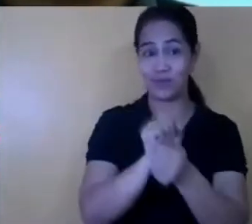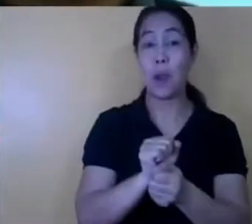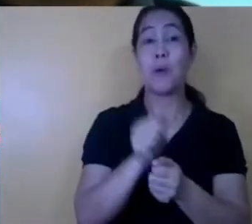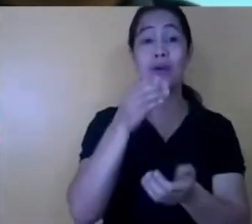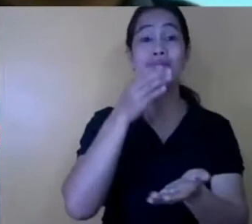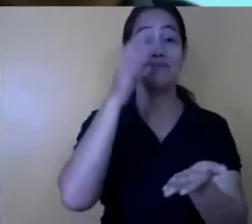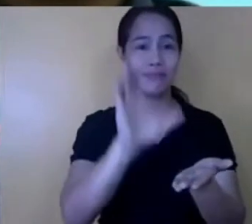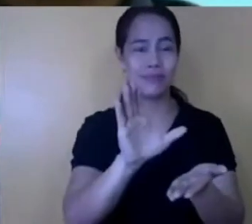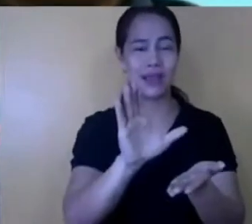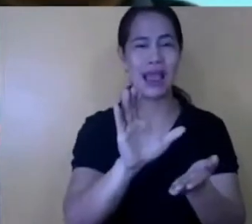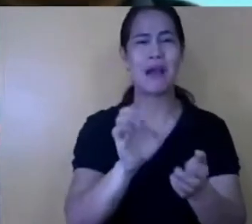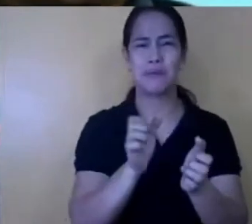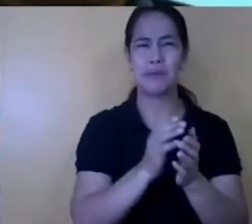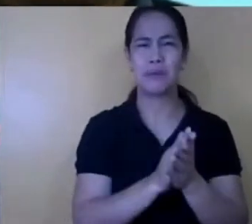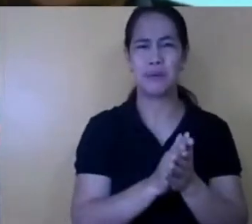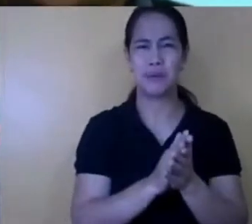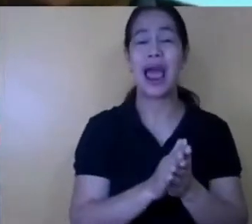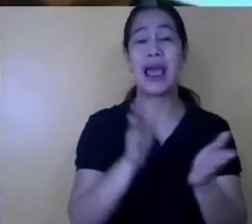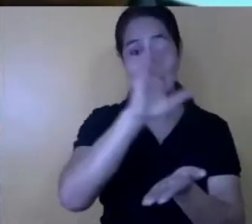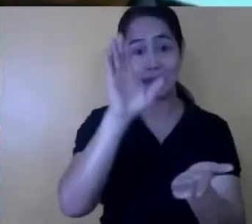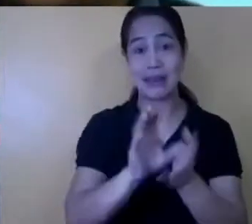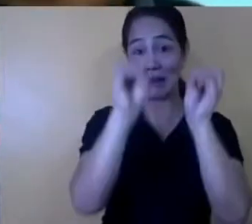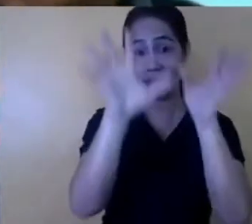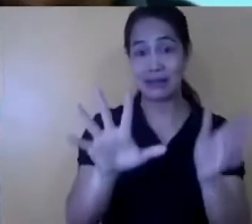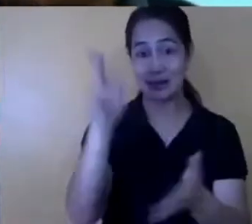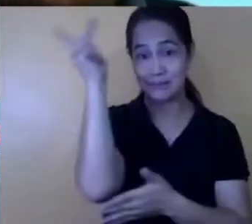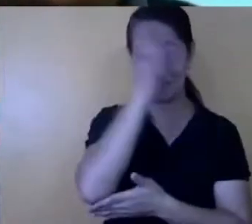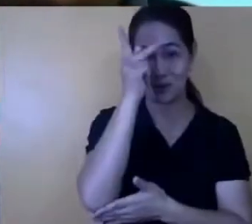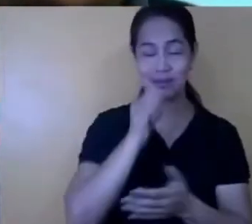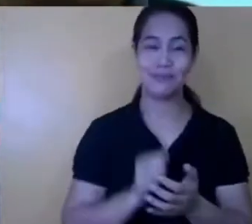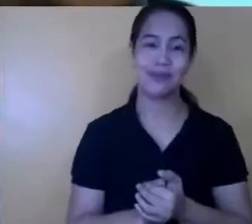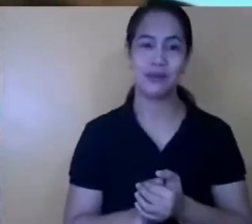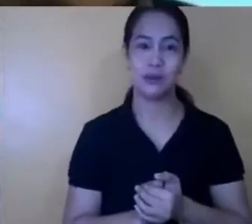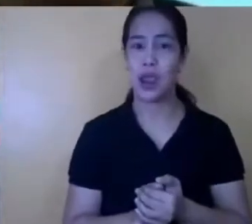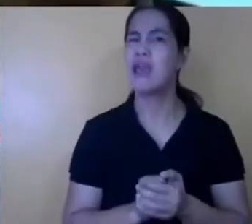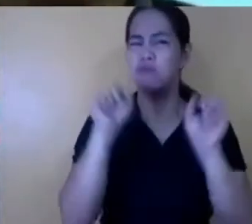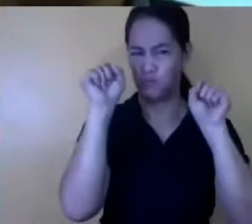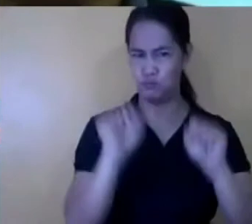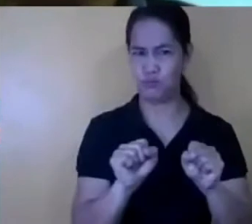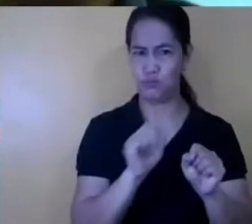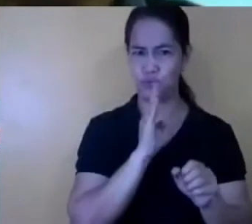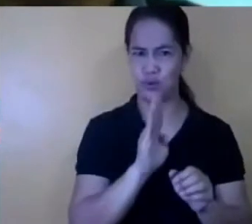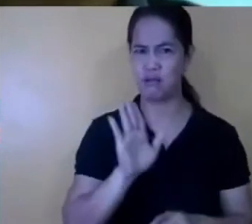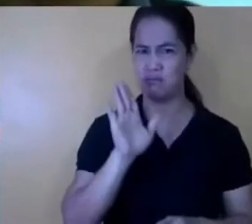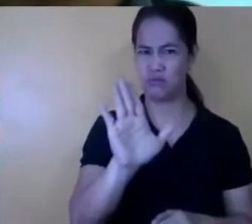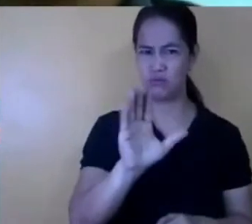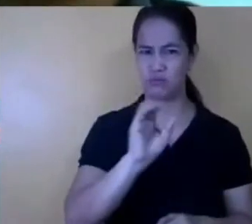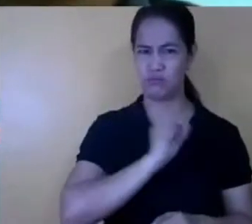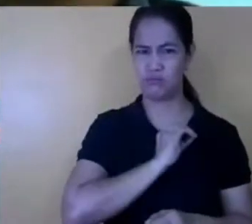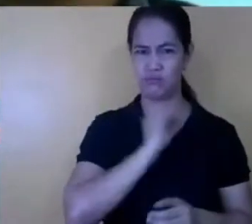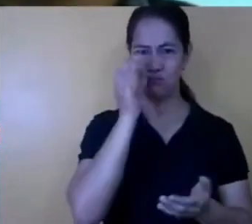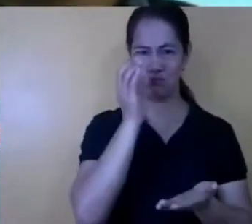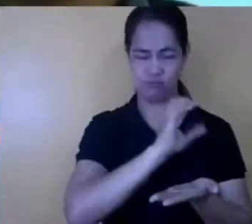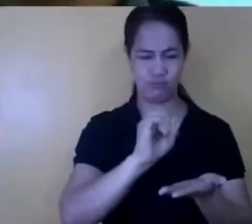enhancing their learner-centered teaching philosophy. And this should be your own annotation because the